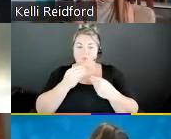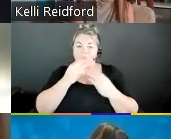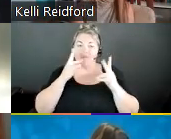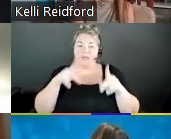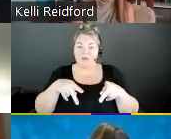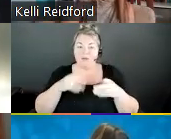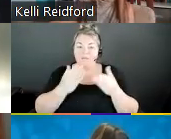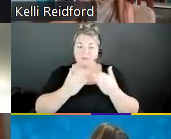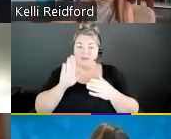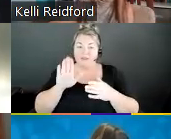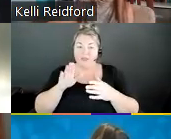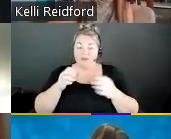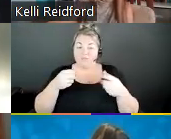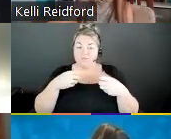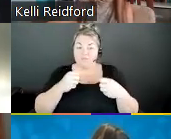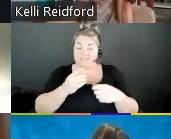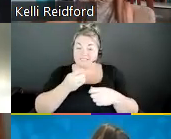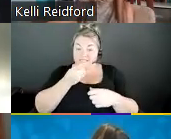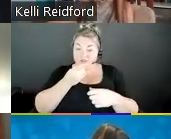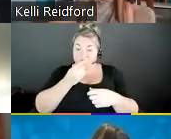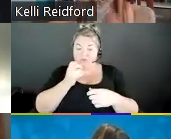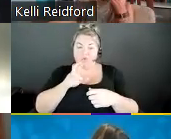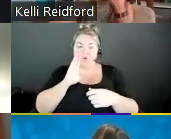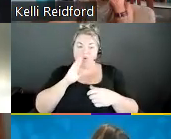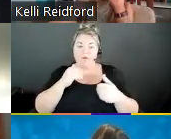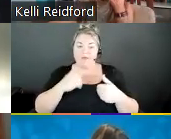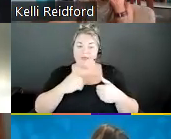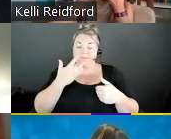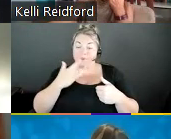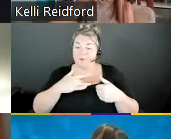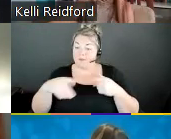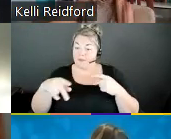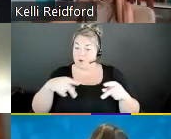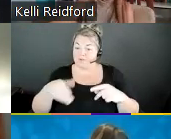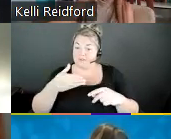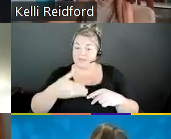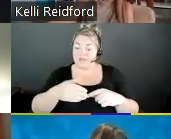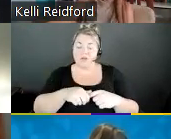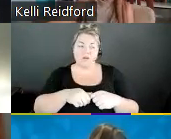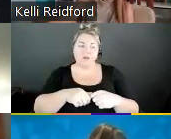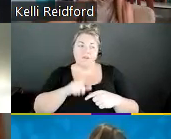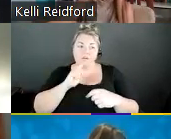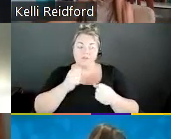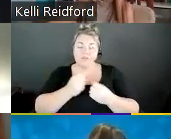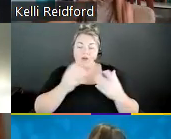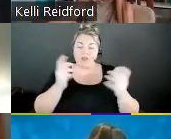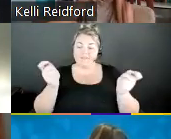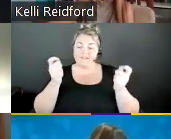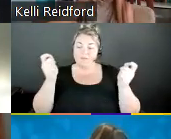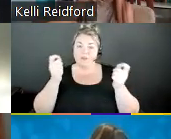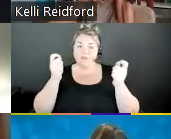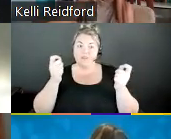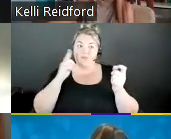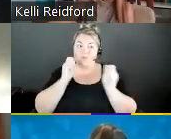their dinners, maybe we'll host birthday parties there. There's a lot of celebration over